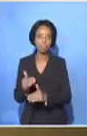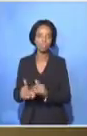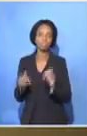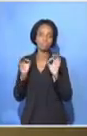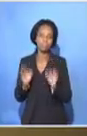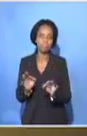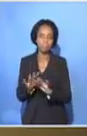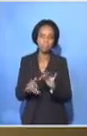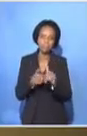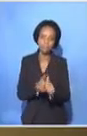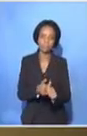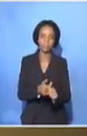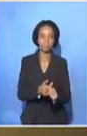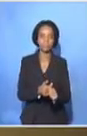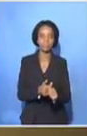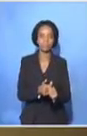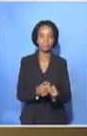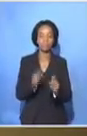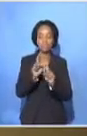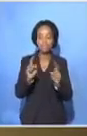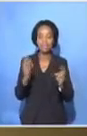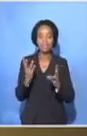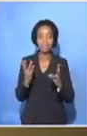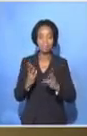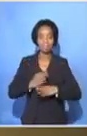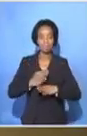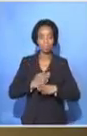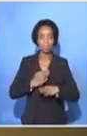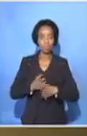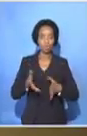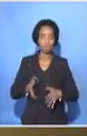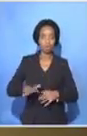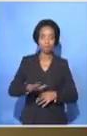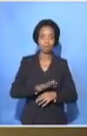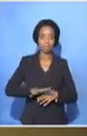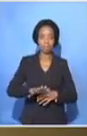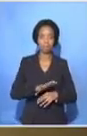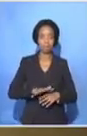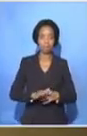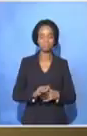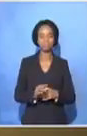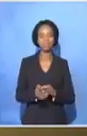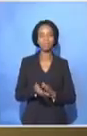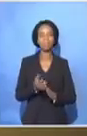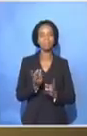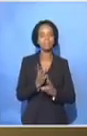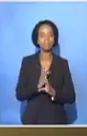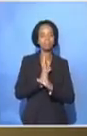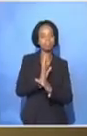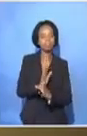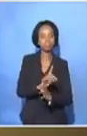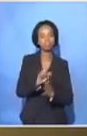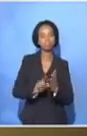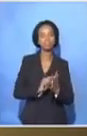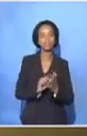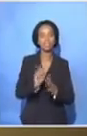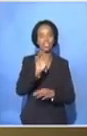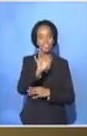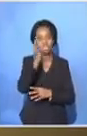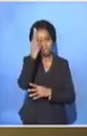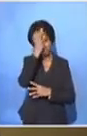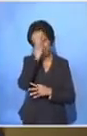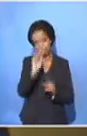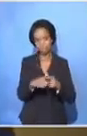followed, and voters took on average of 3 minutes to cast their votes. In